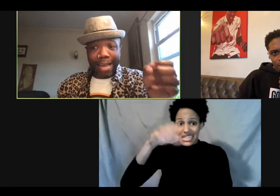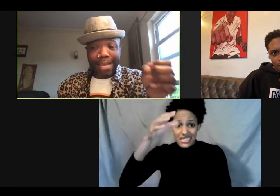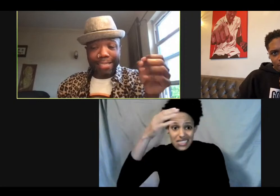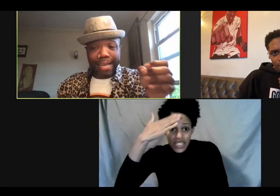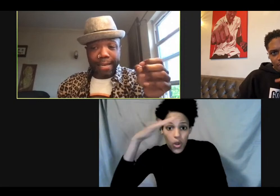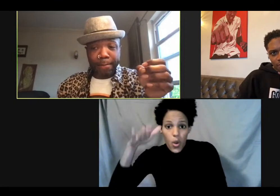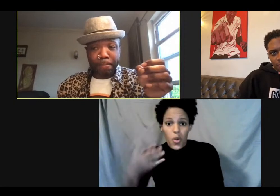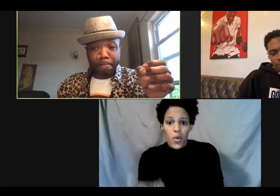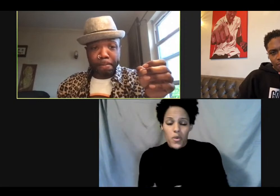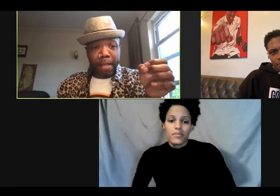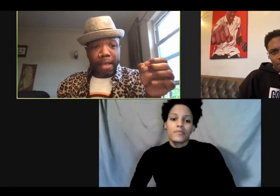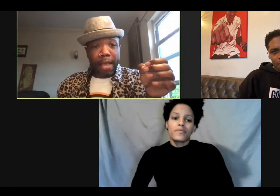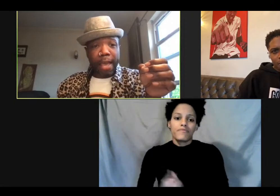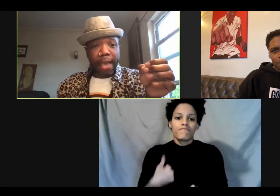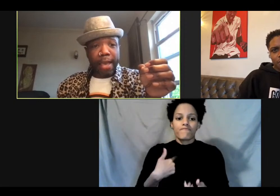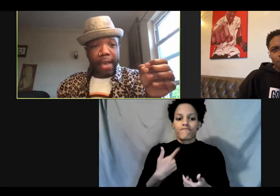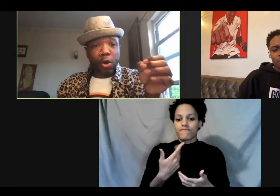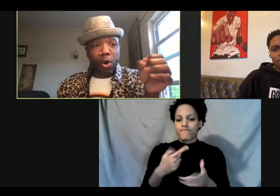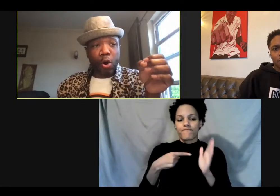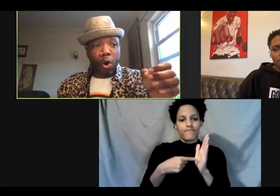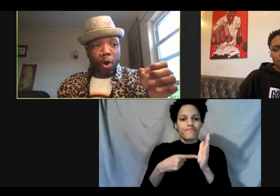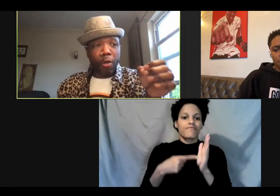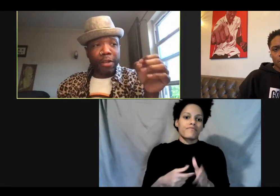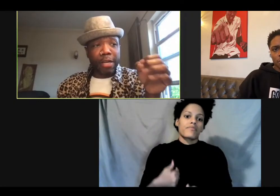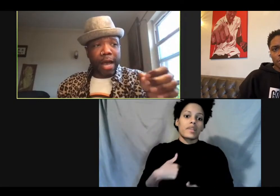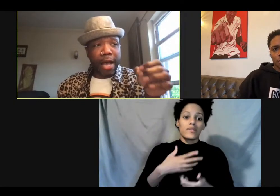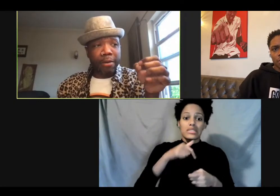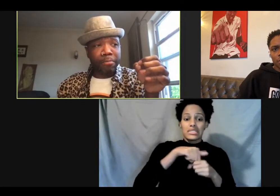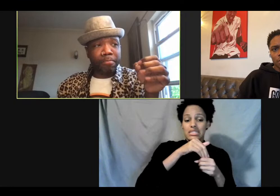dance setting, and all the